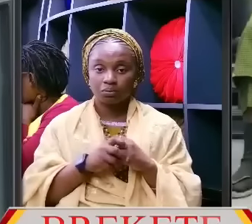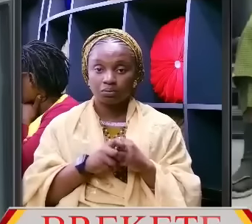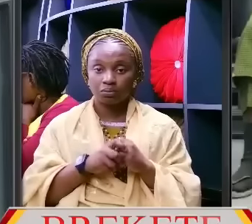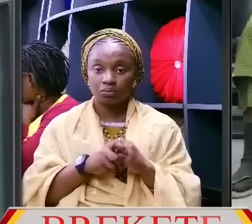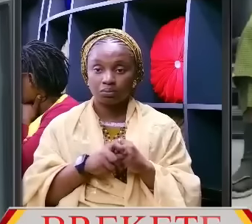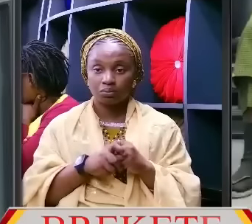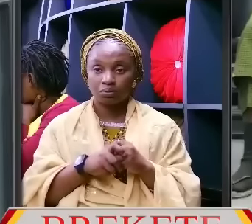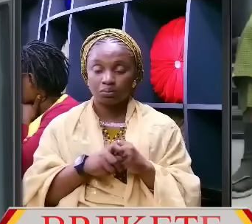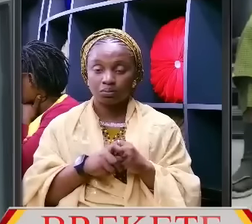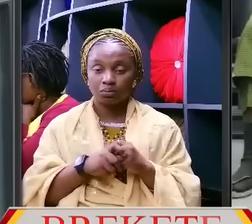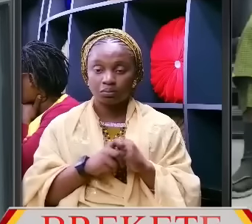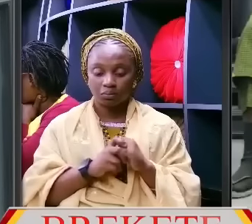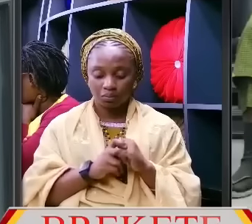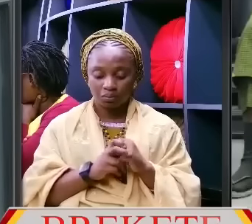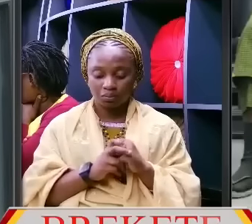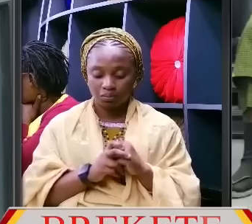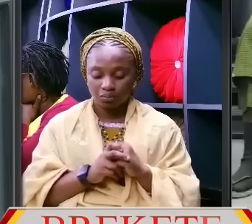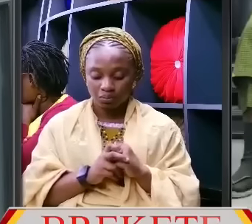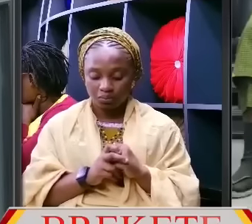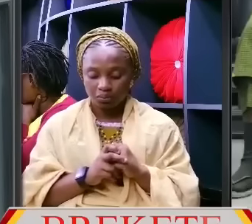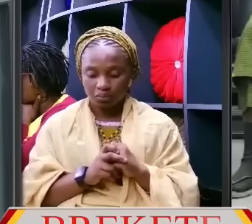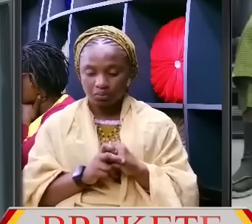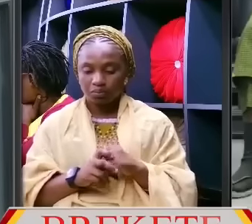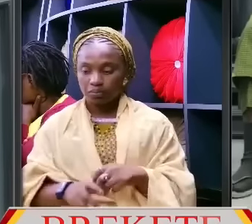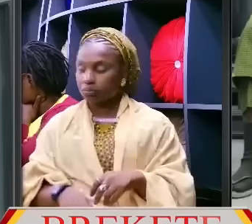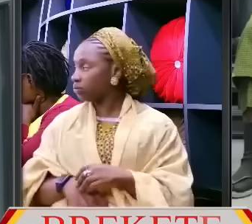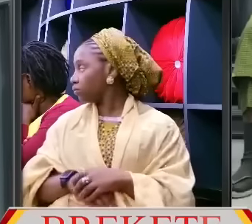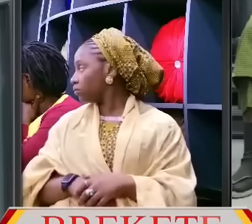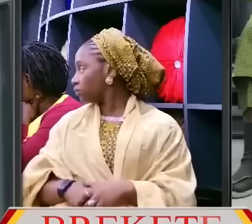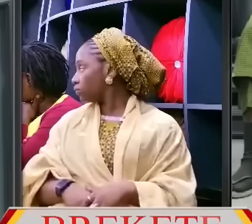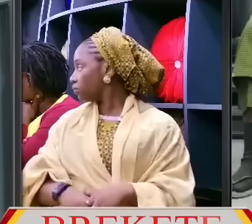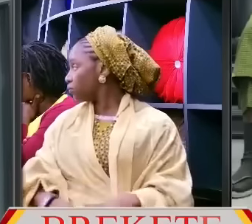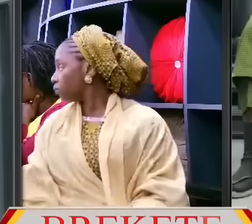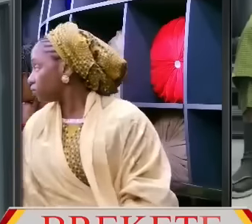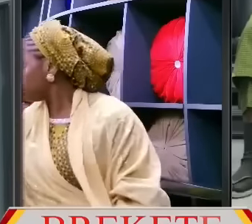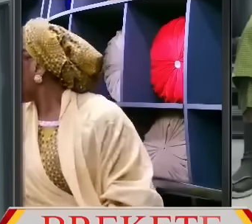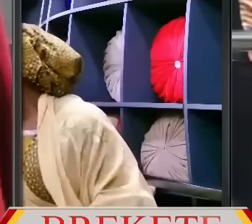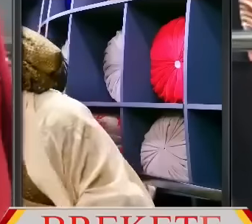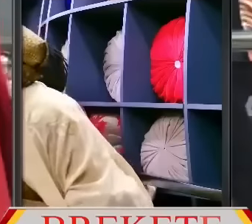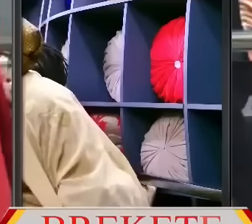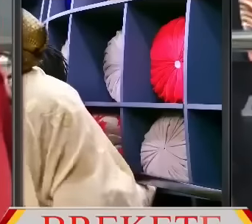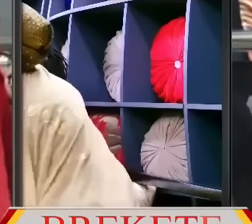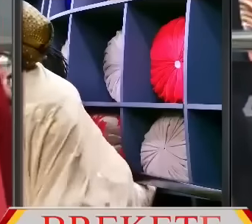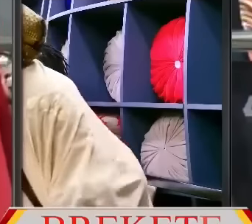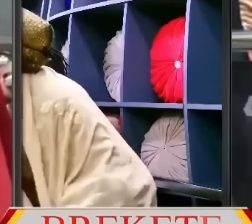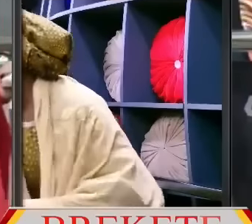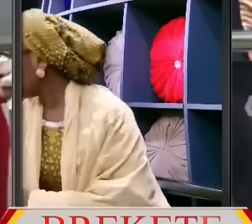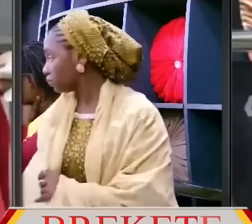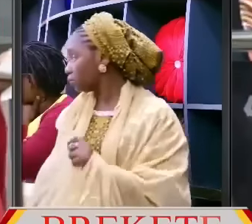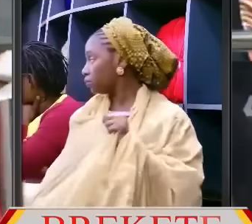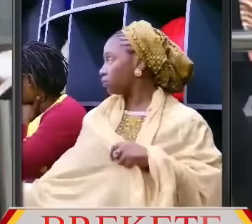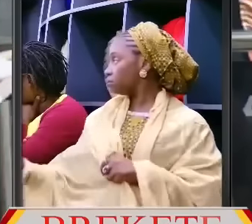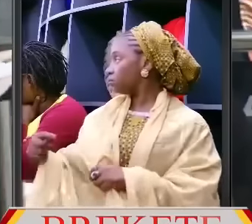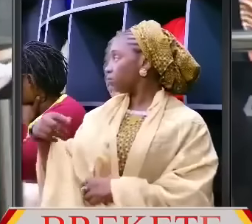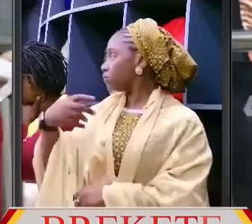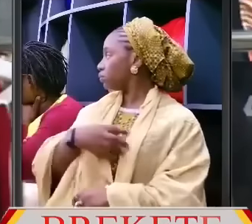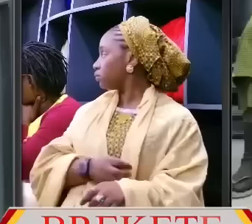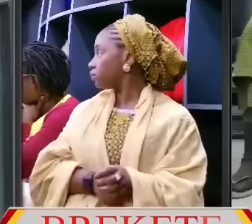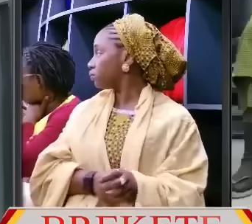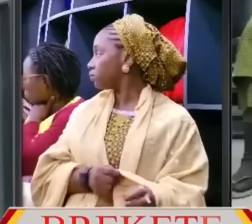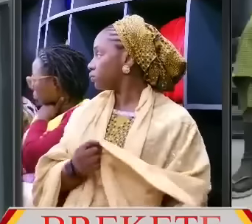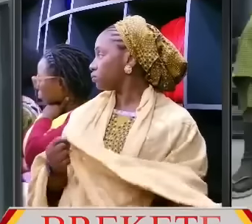mother. Sorry. Good morning, ma. Sorry, say I no allow you talk since. You go